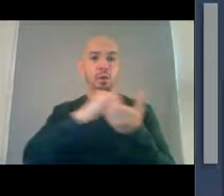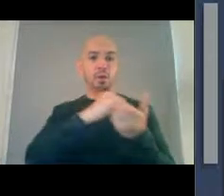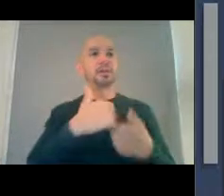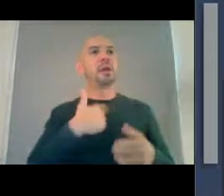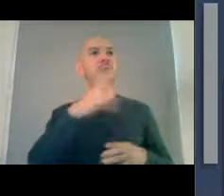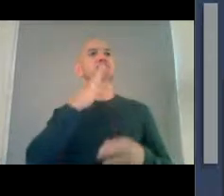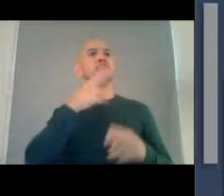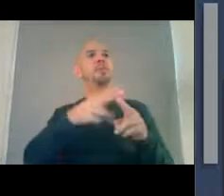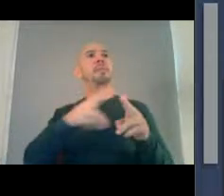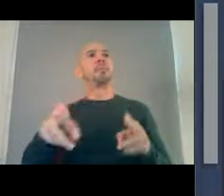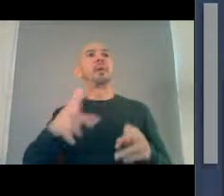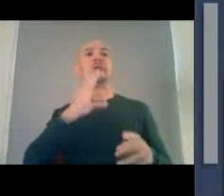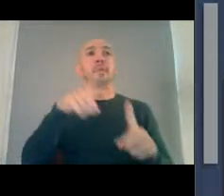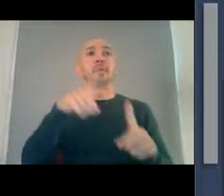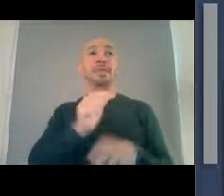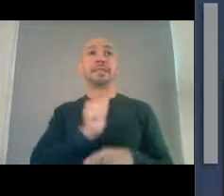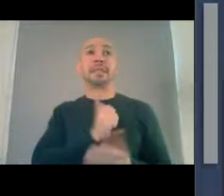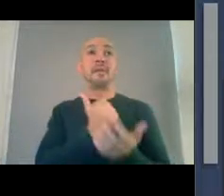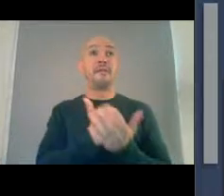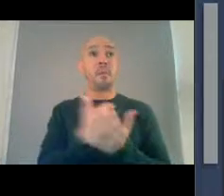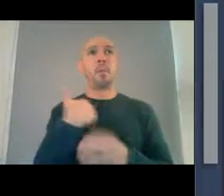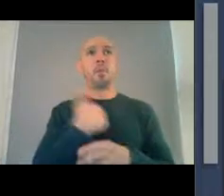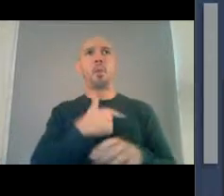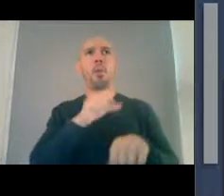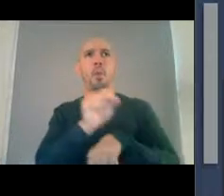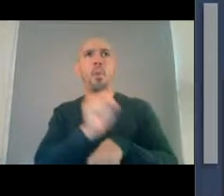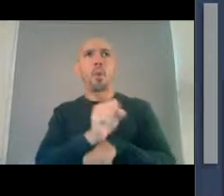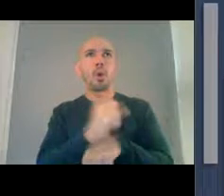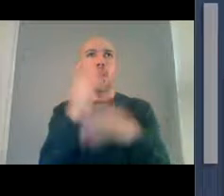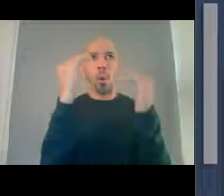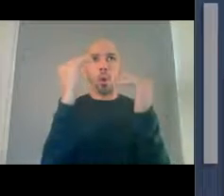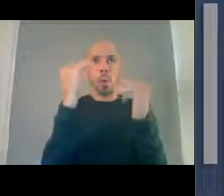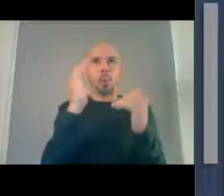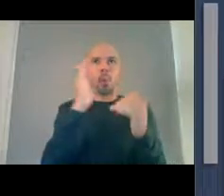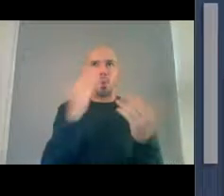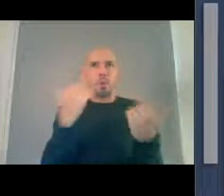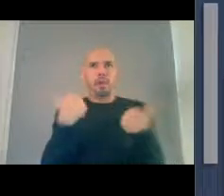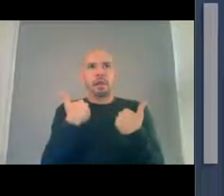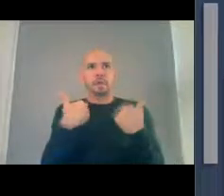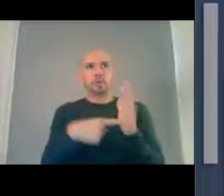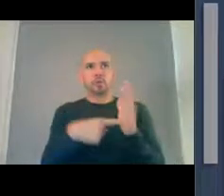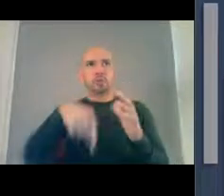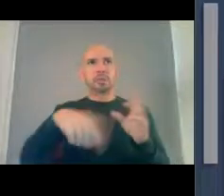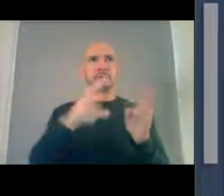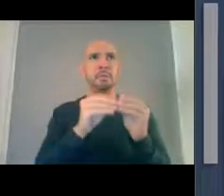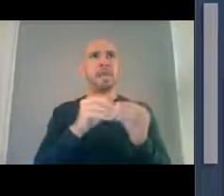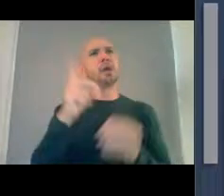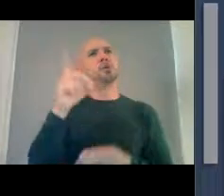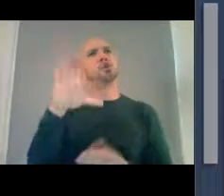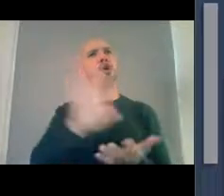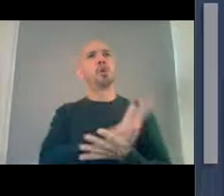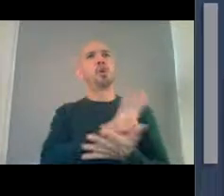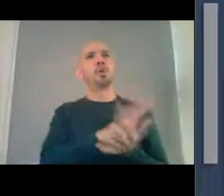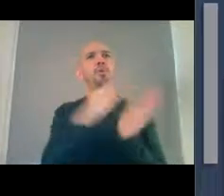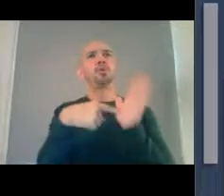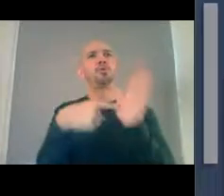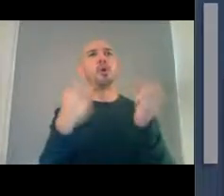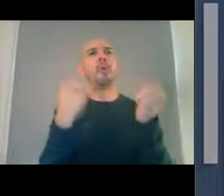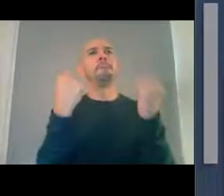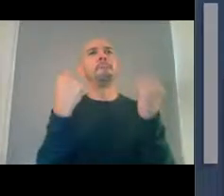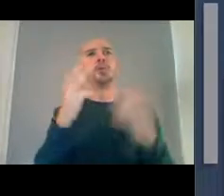well on self-help county land we're working on i'd hope to have it by this meeting a document that will show the multi-modal